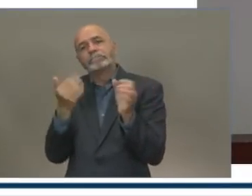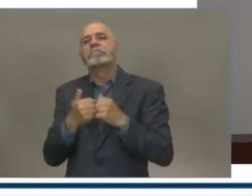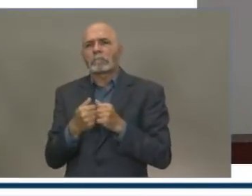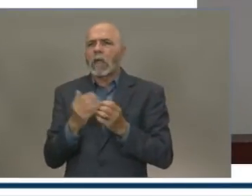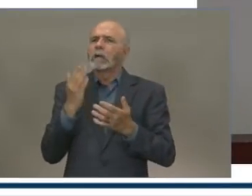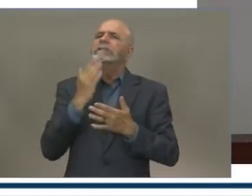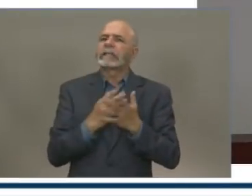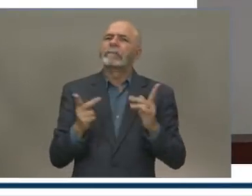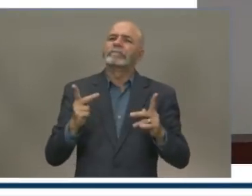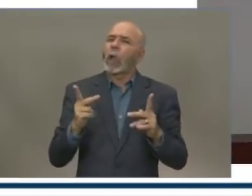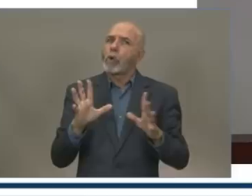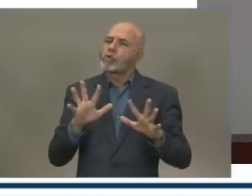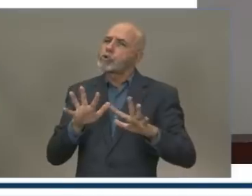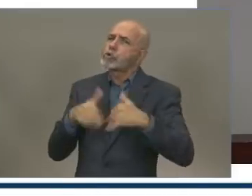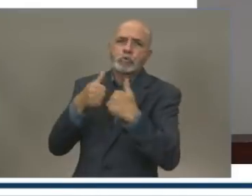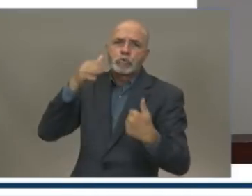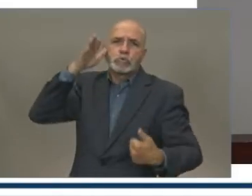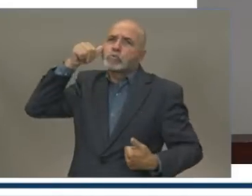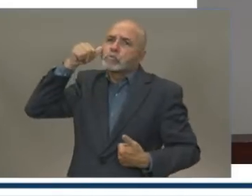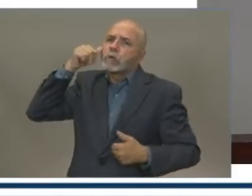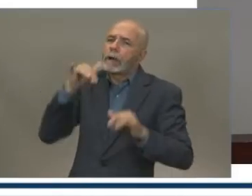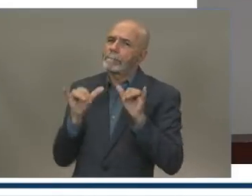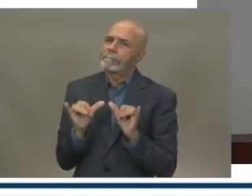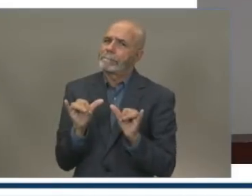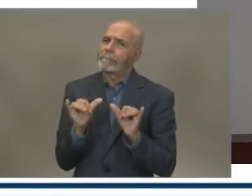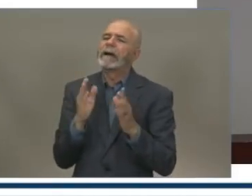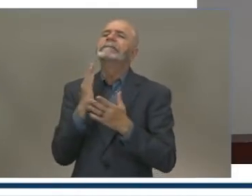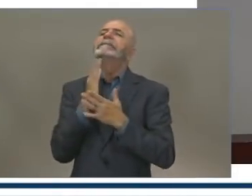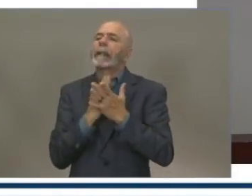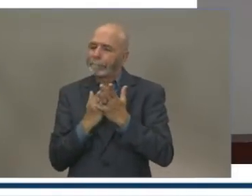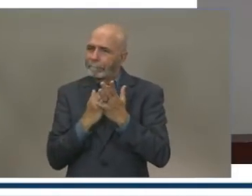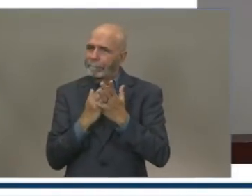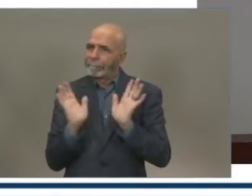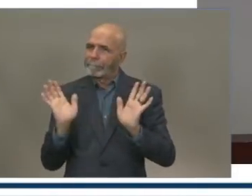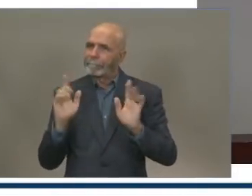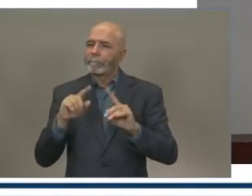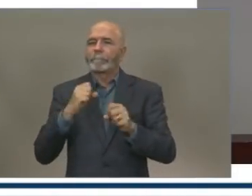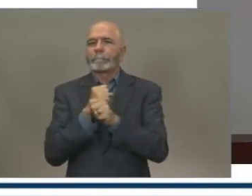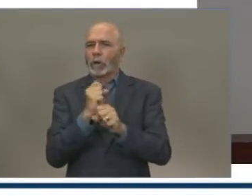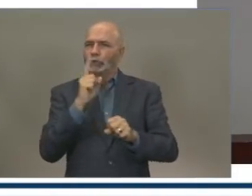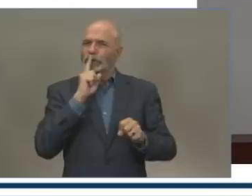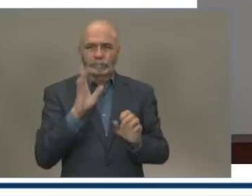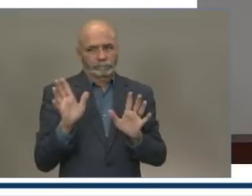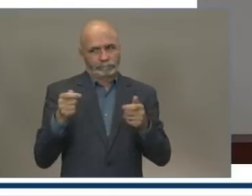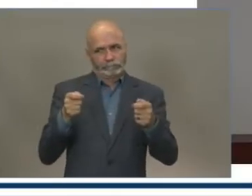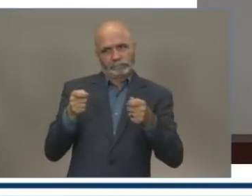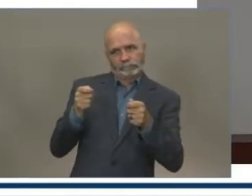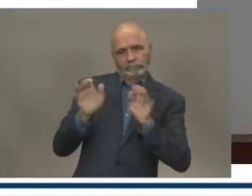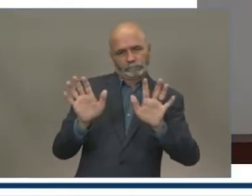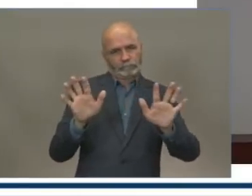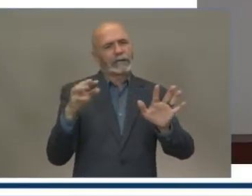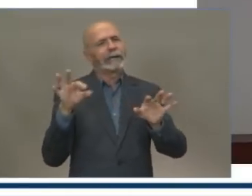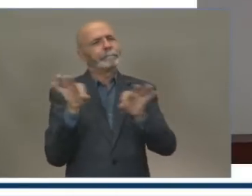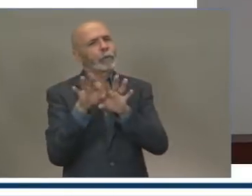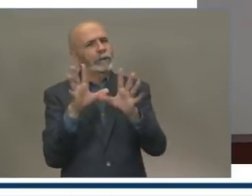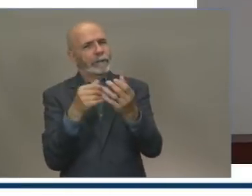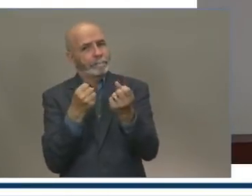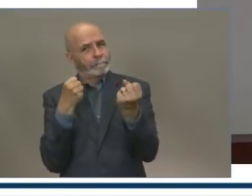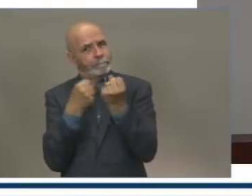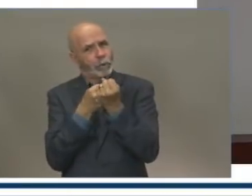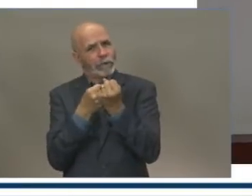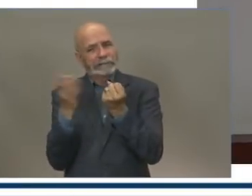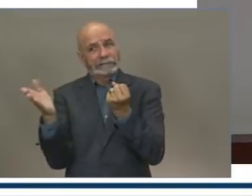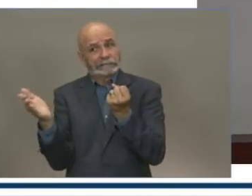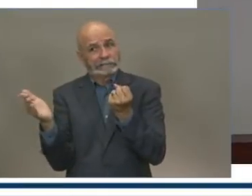able on a one-on-one basis to ensure patients in our hospitals have support people that they need. But all in all, it's going